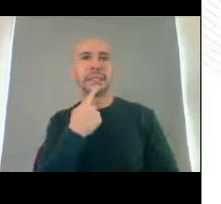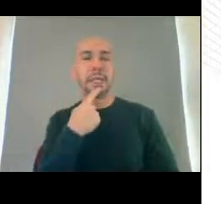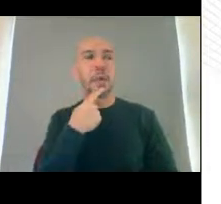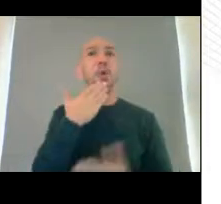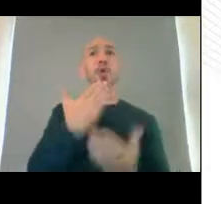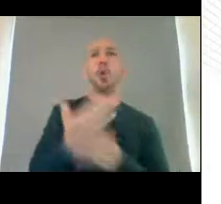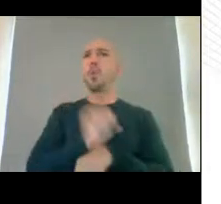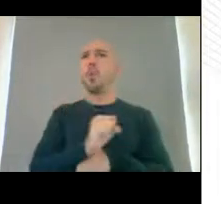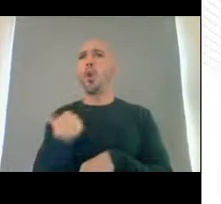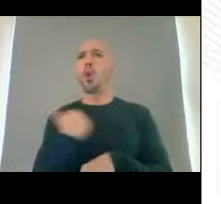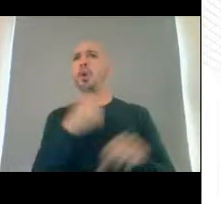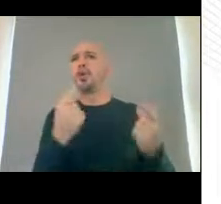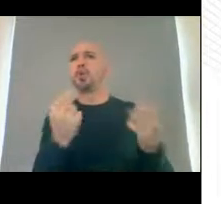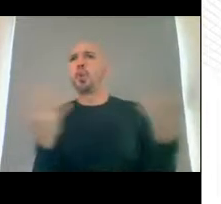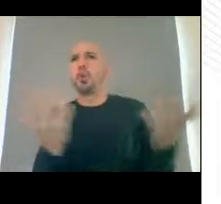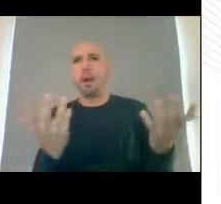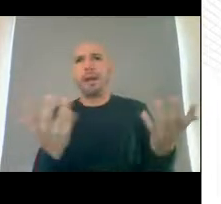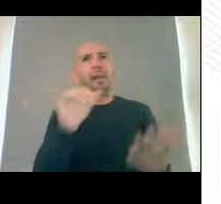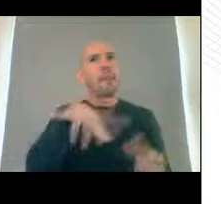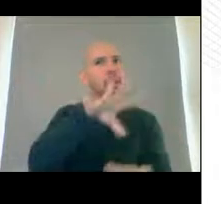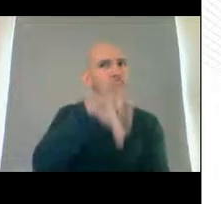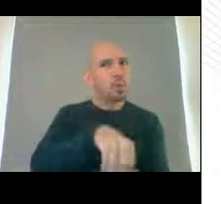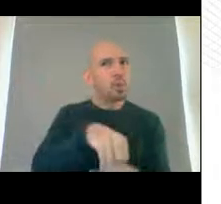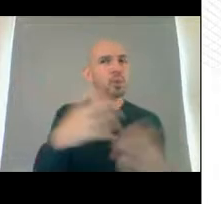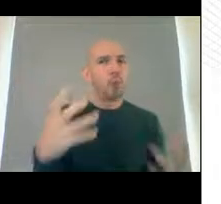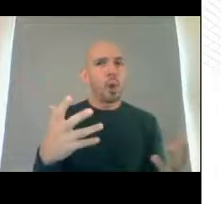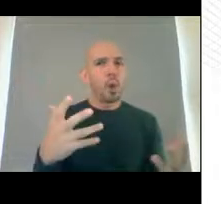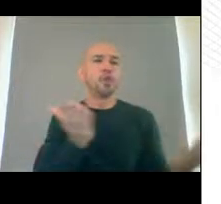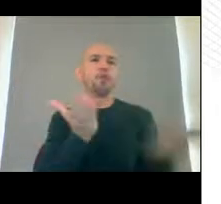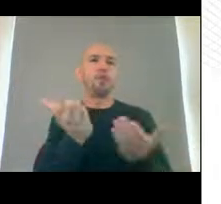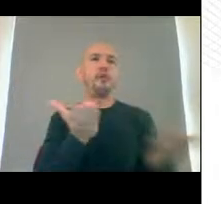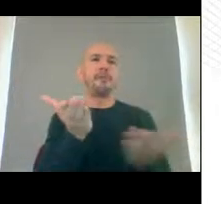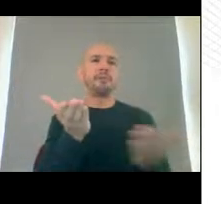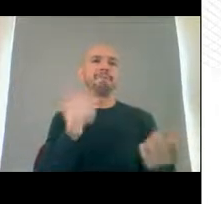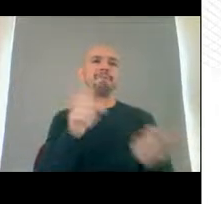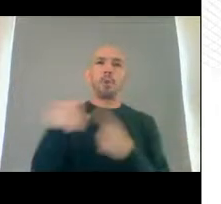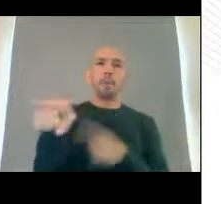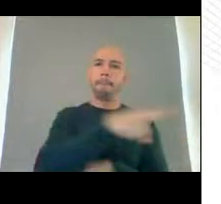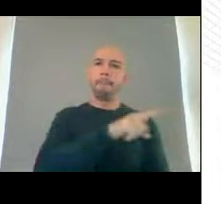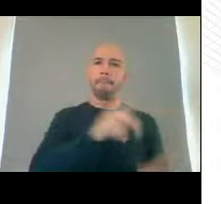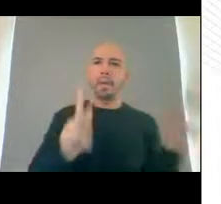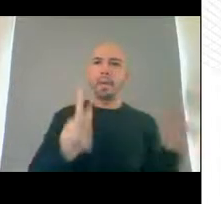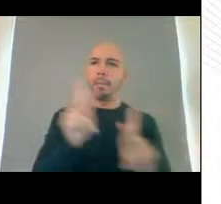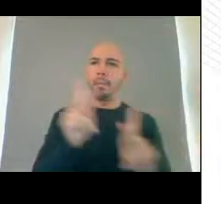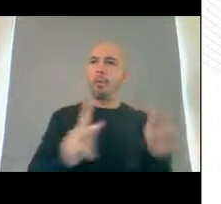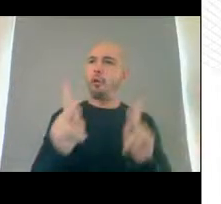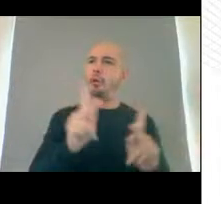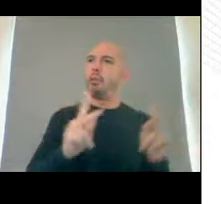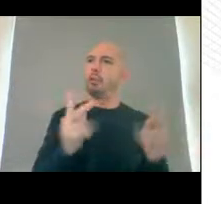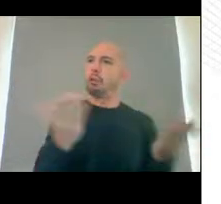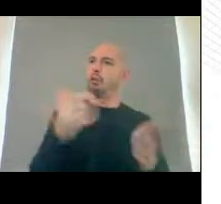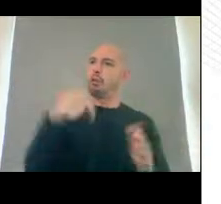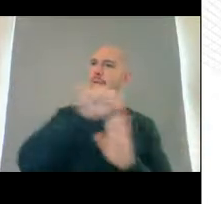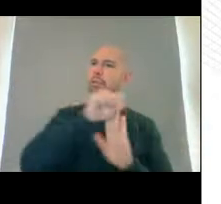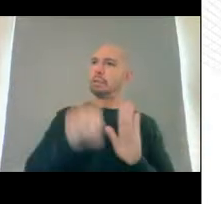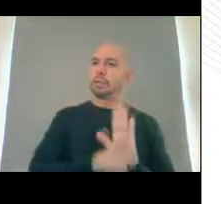can we do and that includes uh you know serving the people of uh of this state the best we possibly can